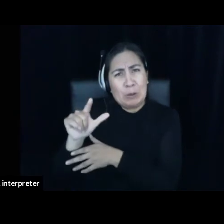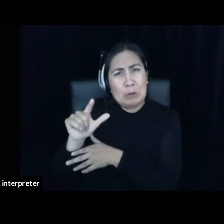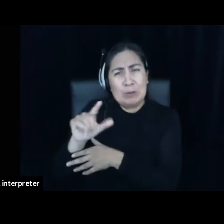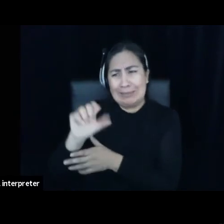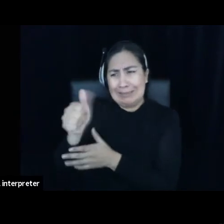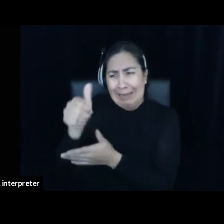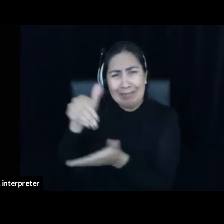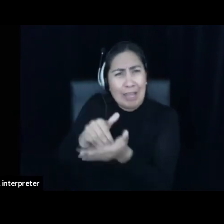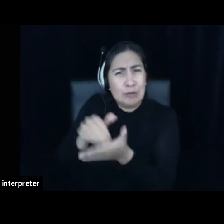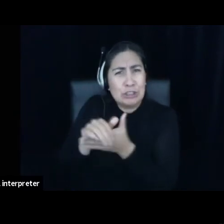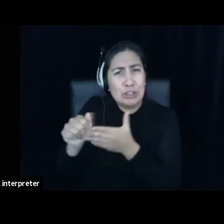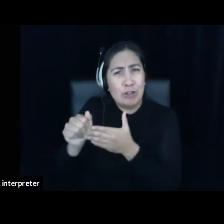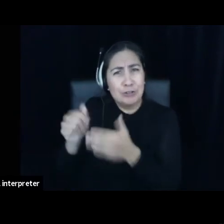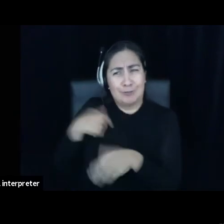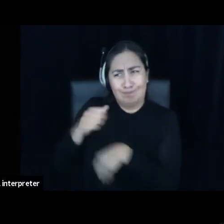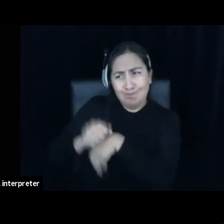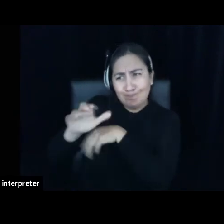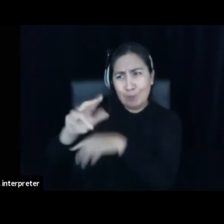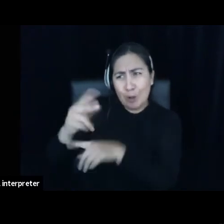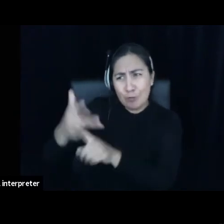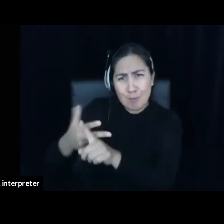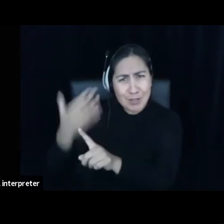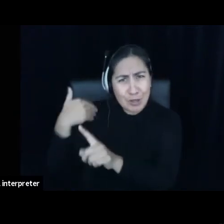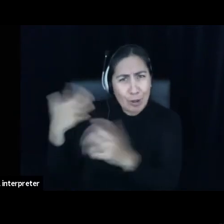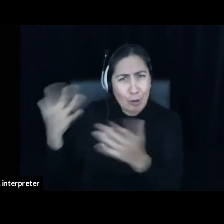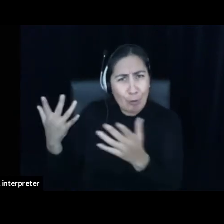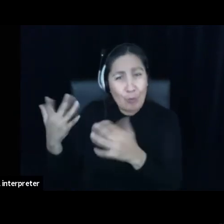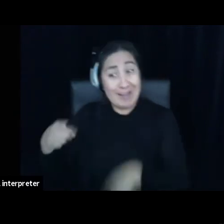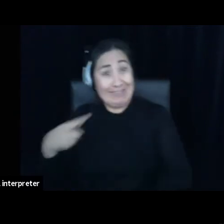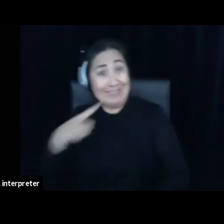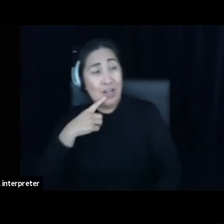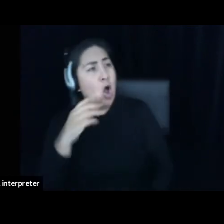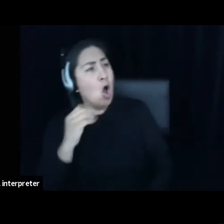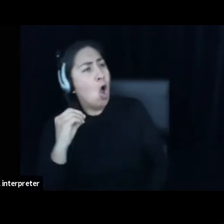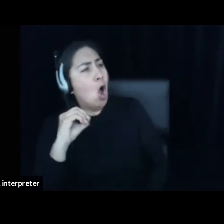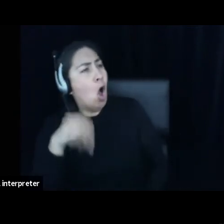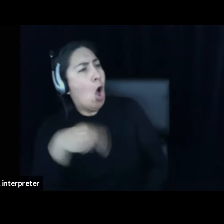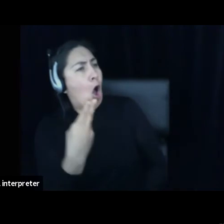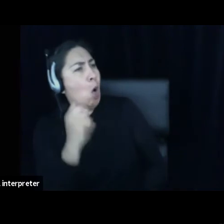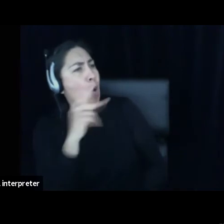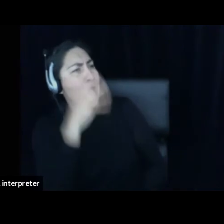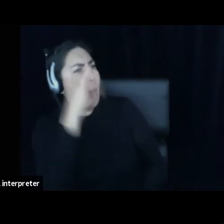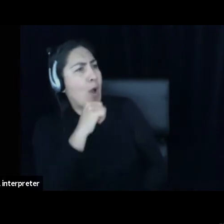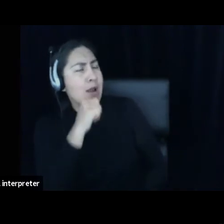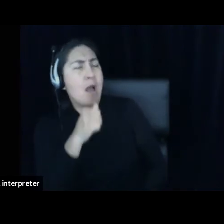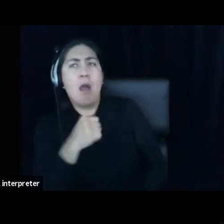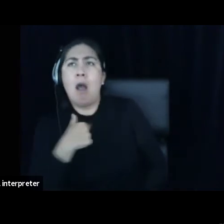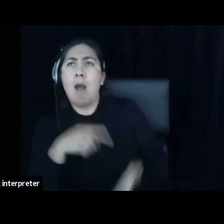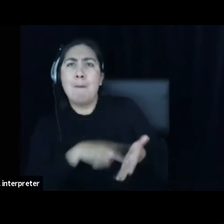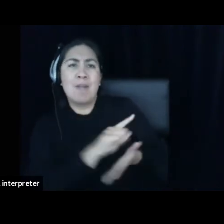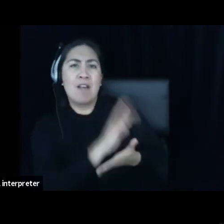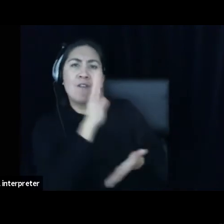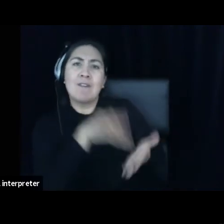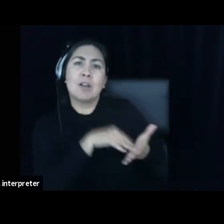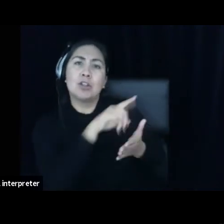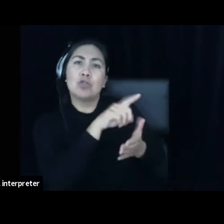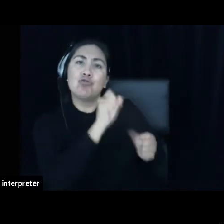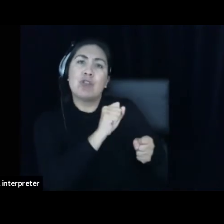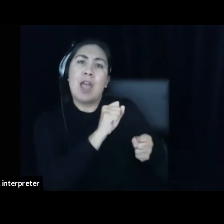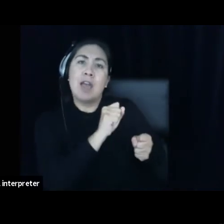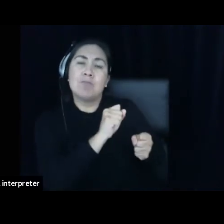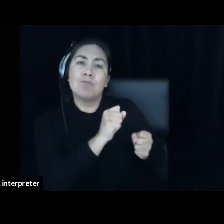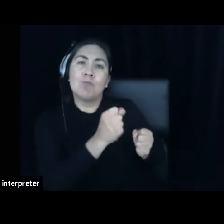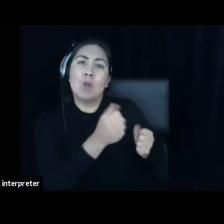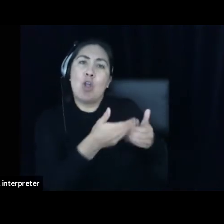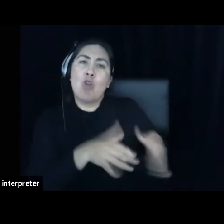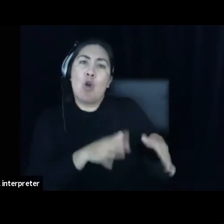you 3 months ago. And they'd say, oh, okay, how about I pay you $5,000 and you write off the other